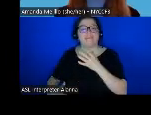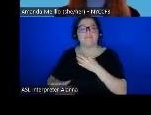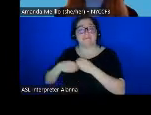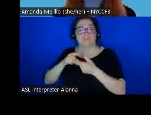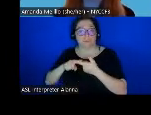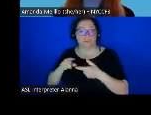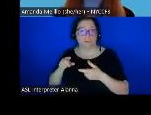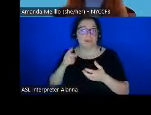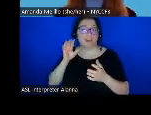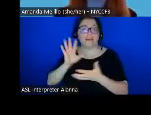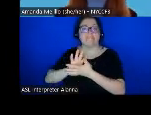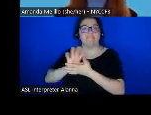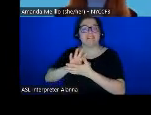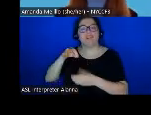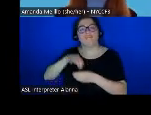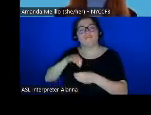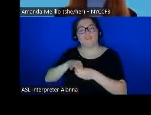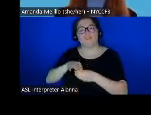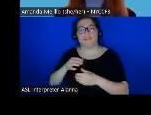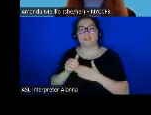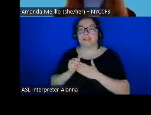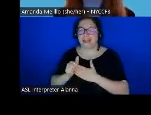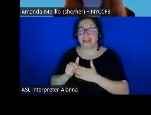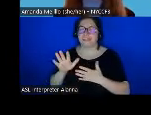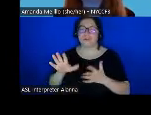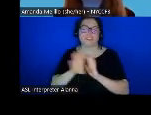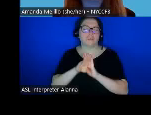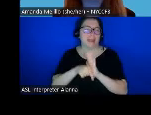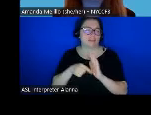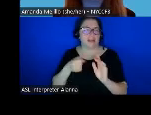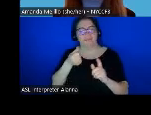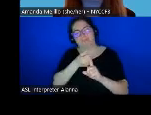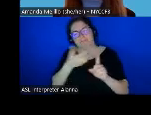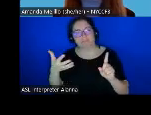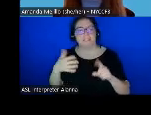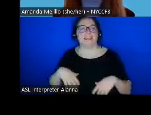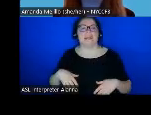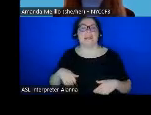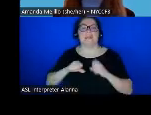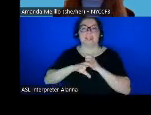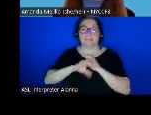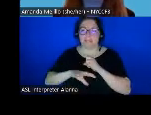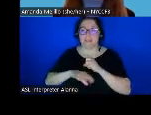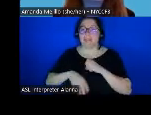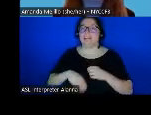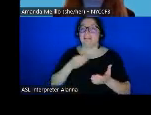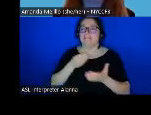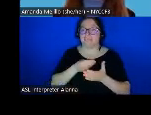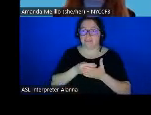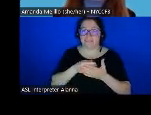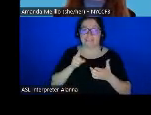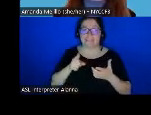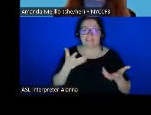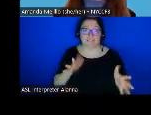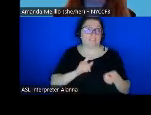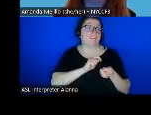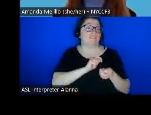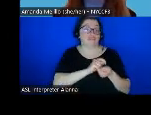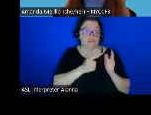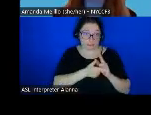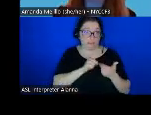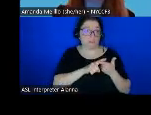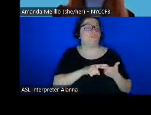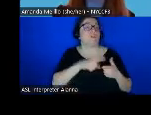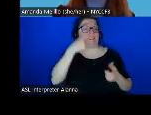so as background uh the campaign finance board has translated our materials into spanish chinese korean and mongali